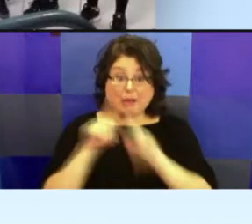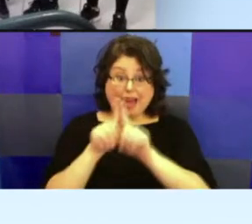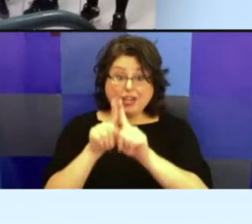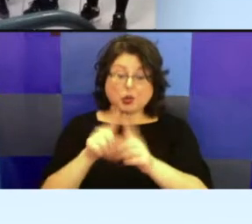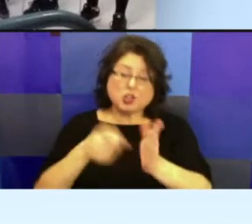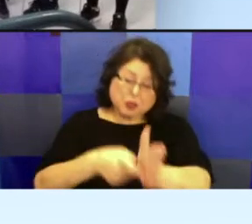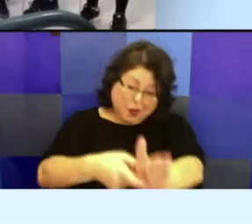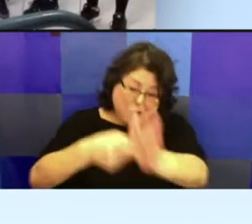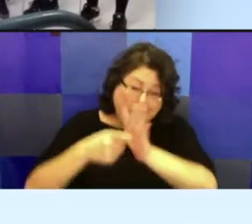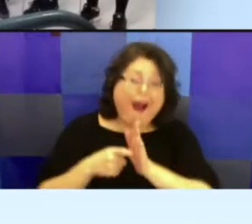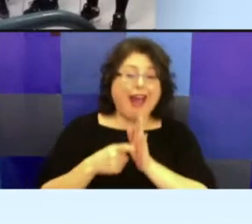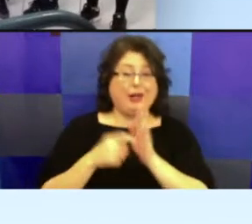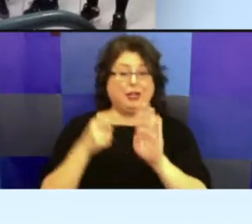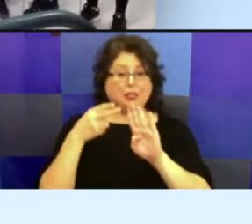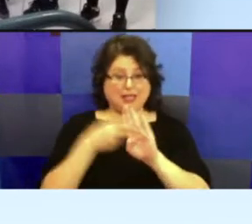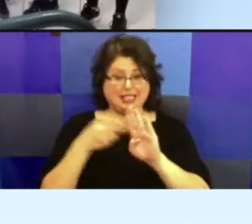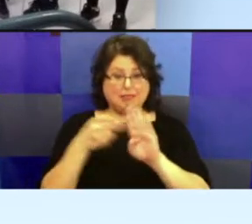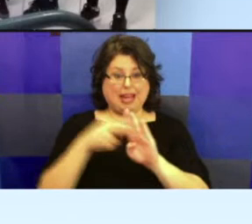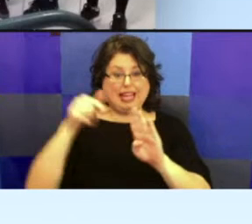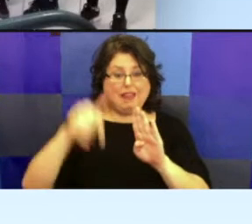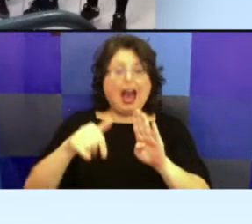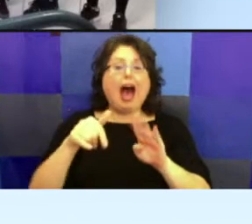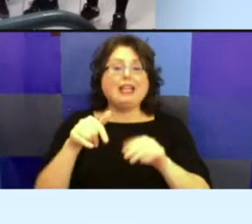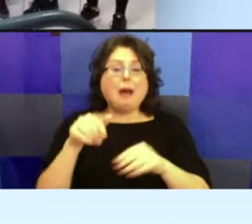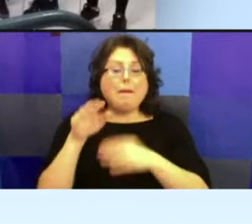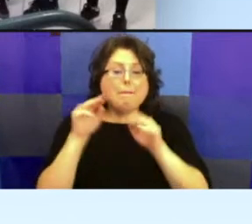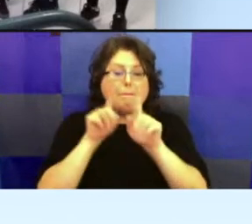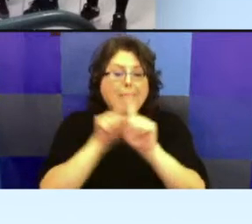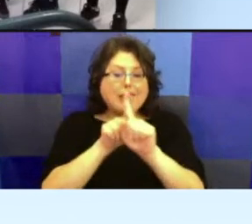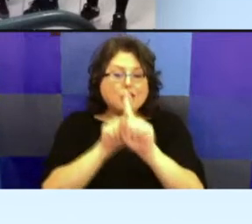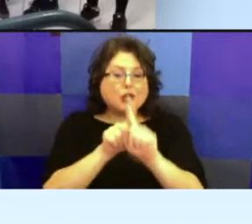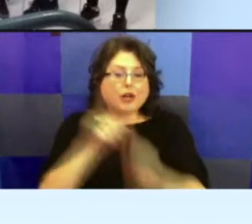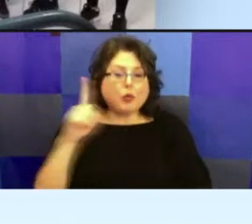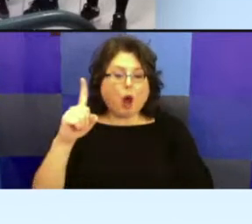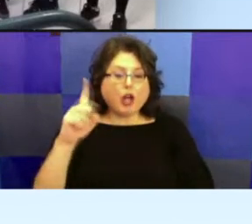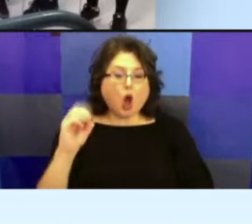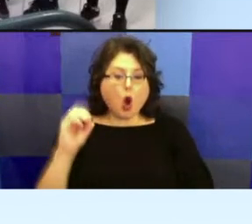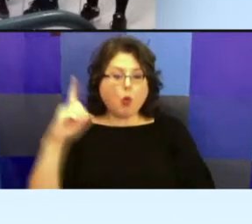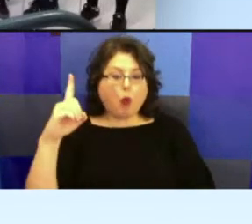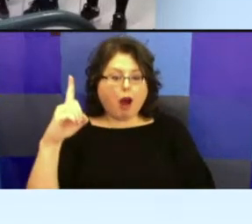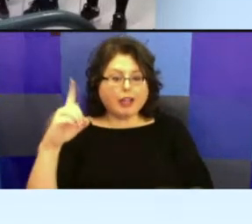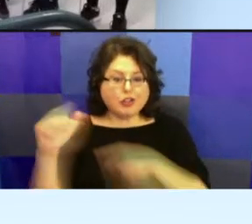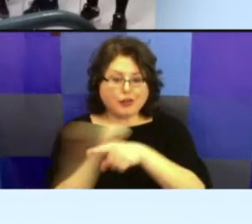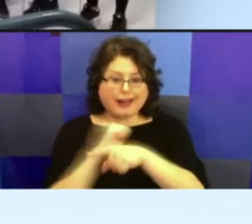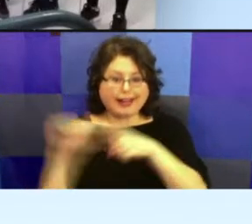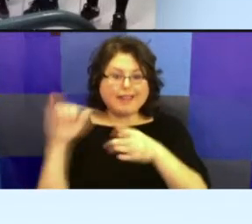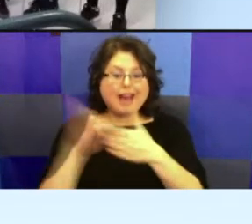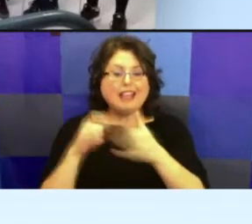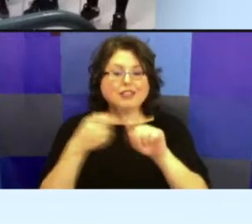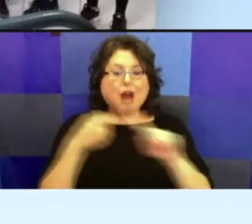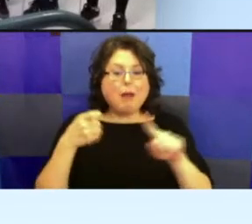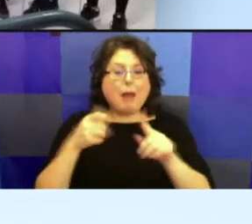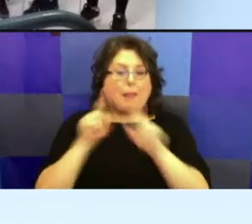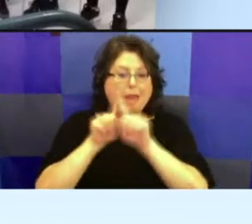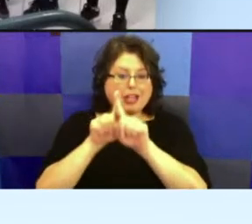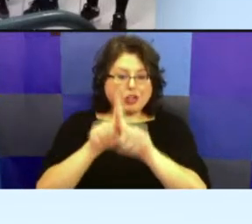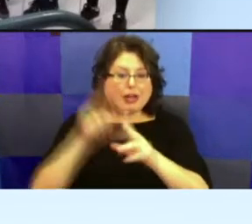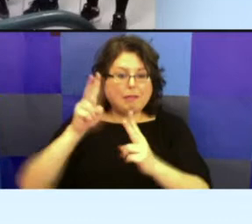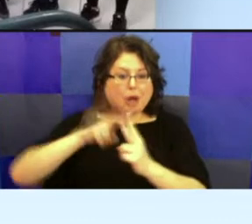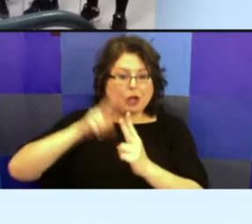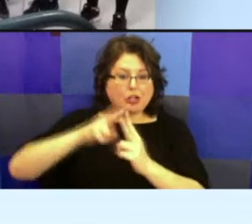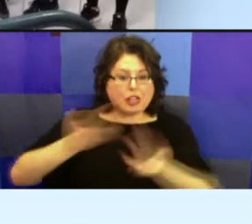and participate in our Mentoring 101 training, which is facilitated by the Mentoring Partnership of Southwestern